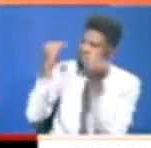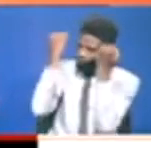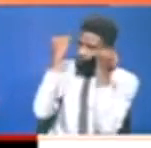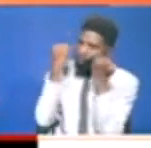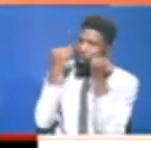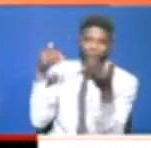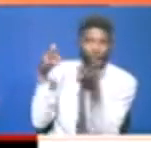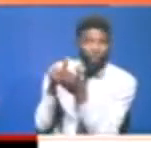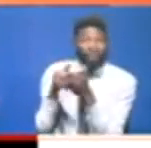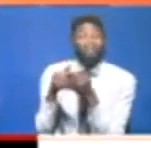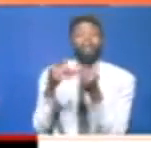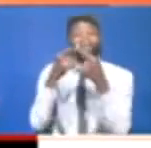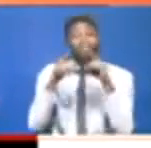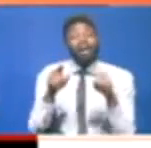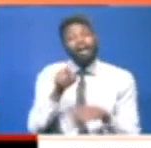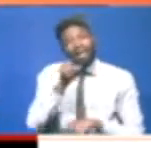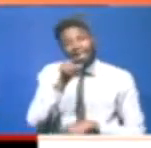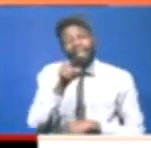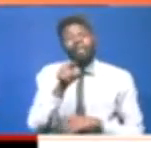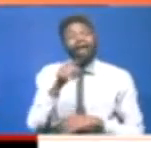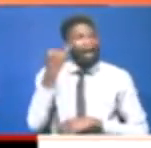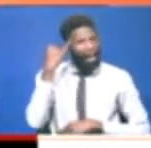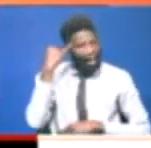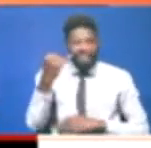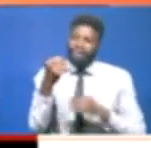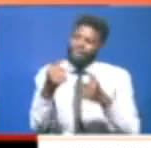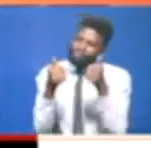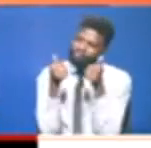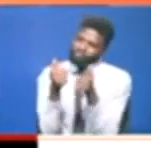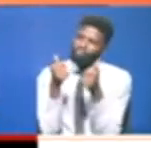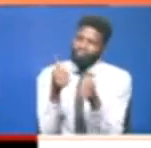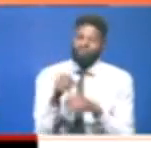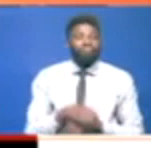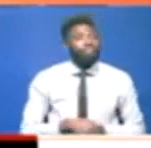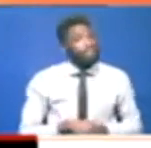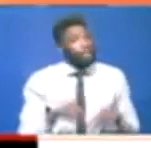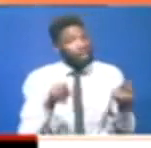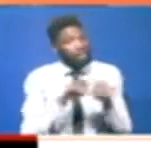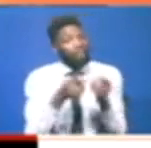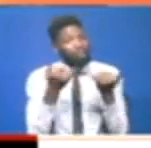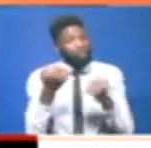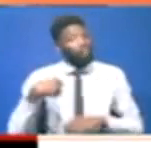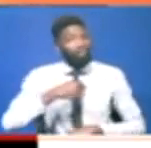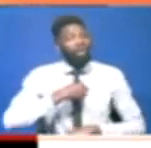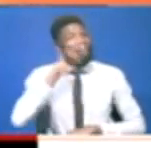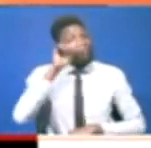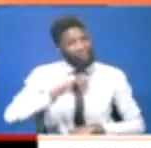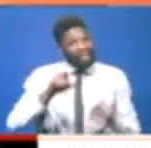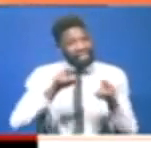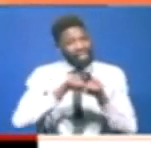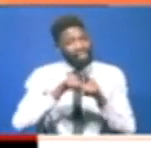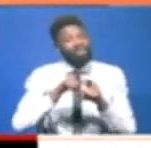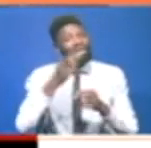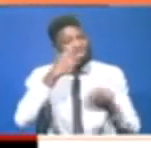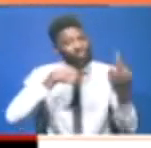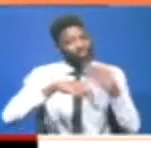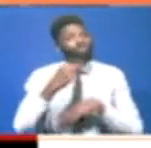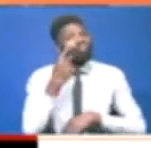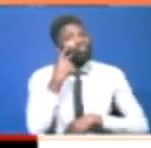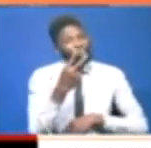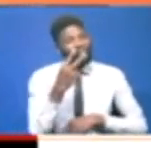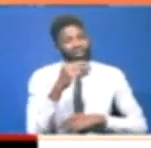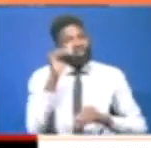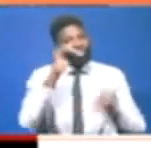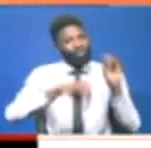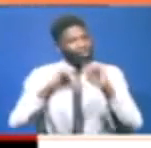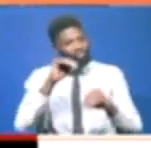very good... It was a noble idea. Yes, it was a noble idea. It is high time that we review the 200 contribution. Yeah, because